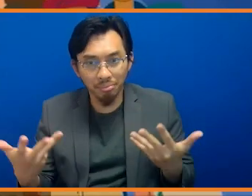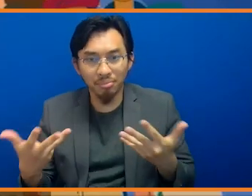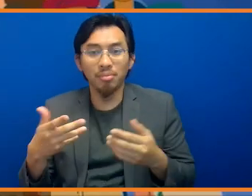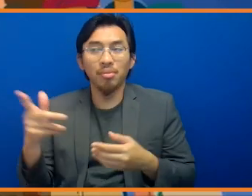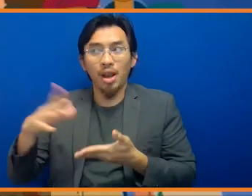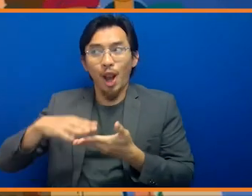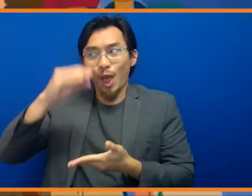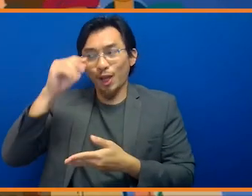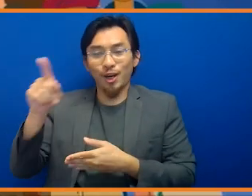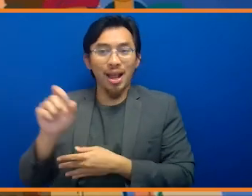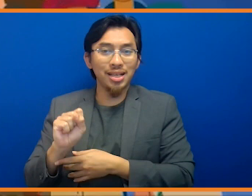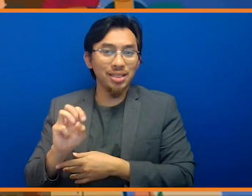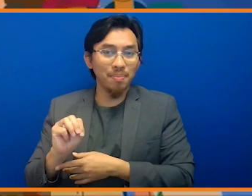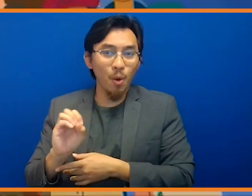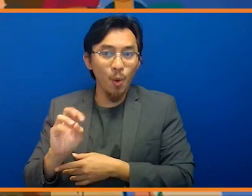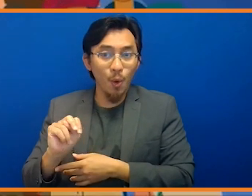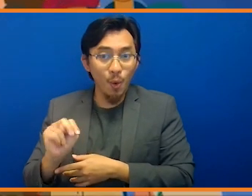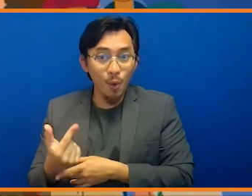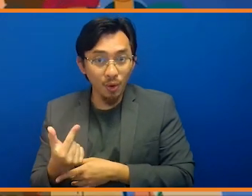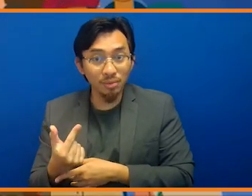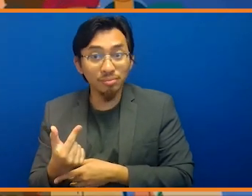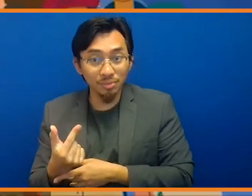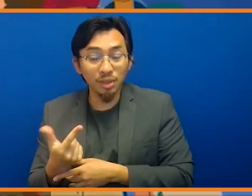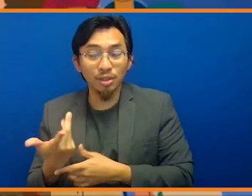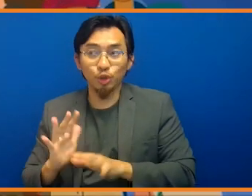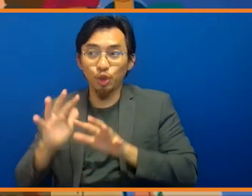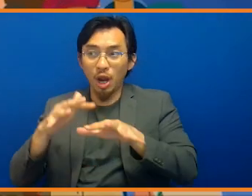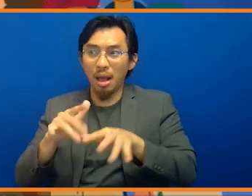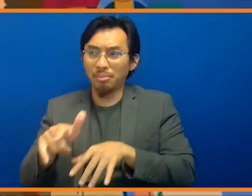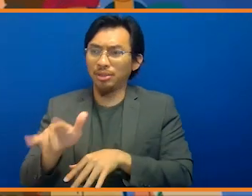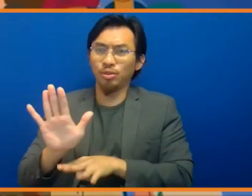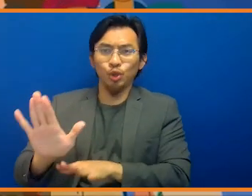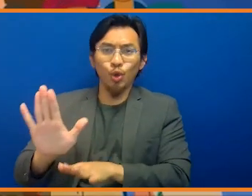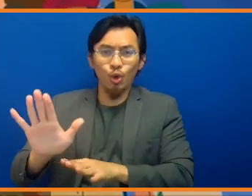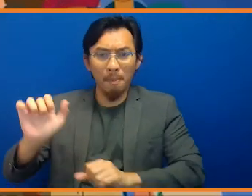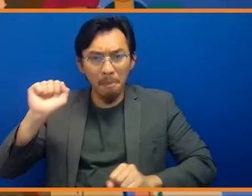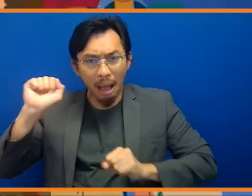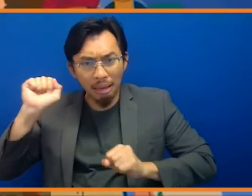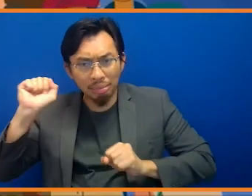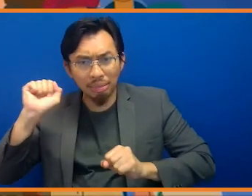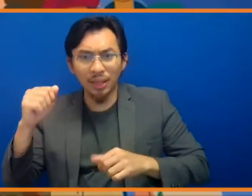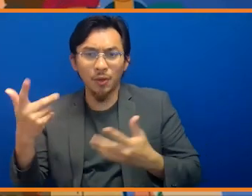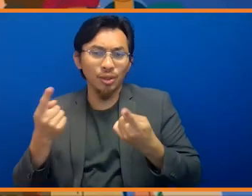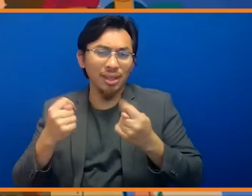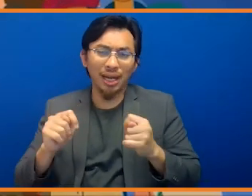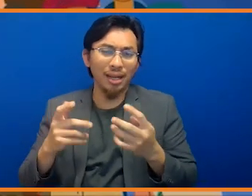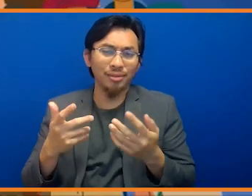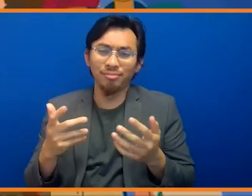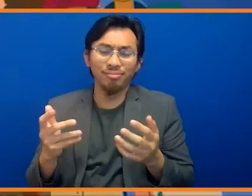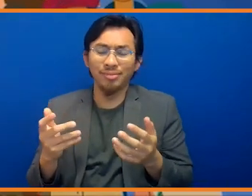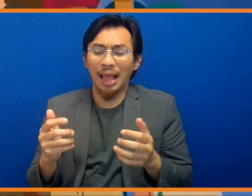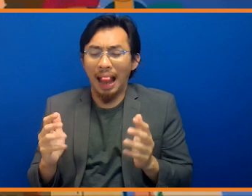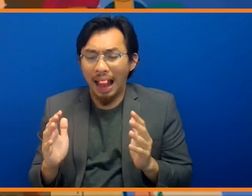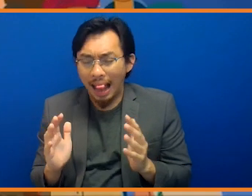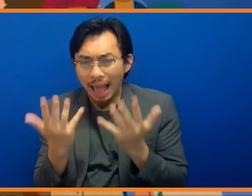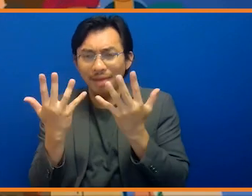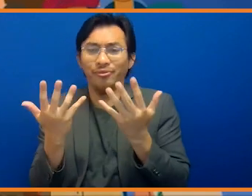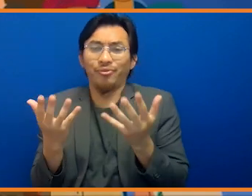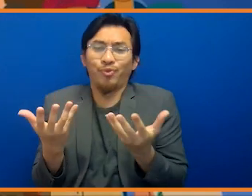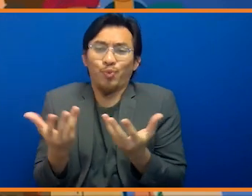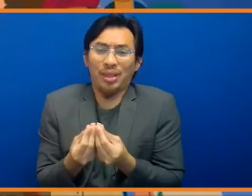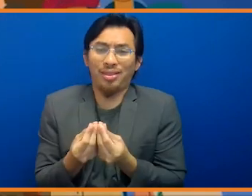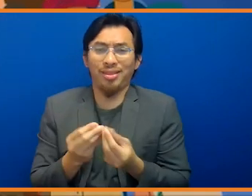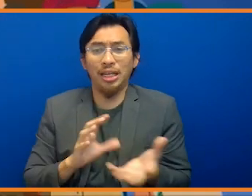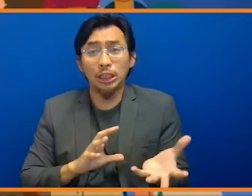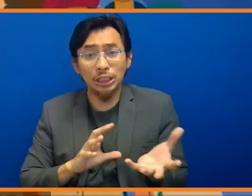small, the tsunami is your bath, and yeah, they try to make or to live